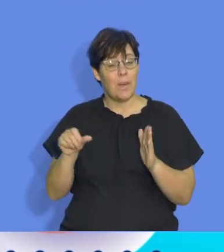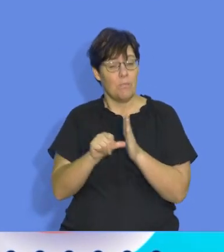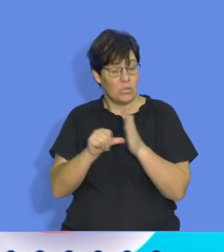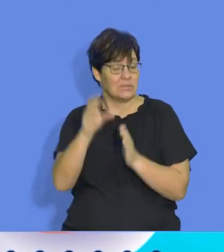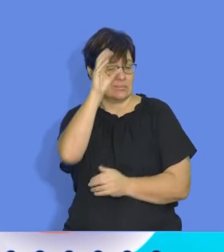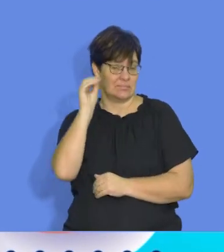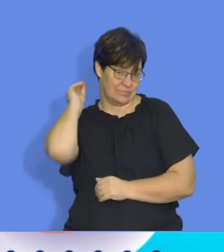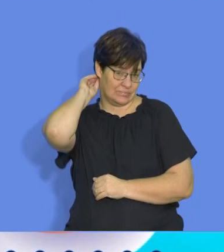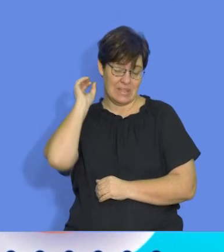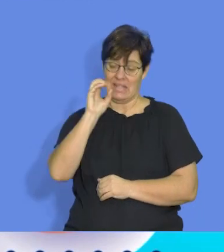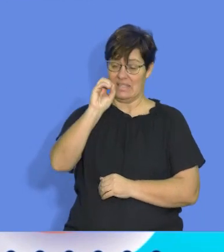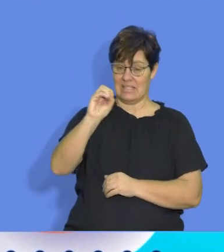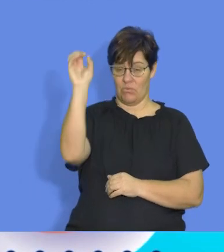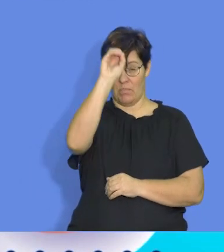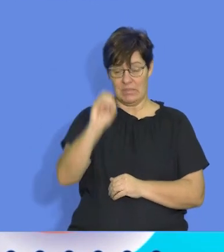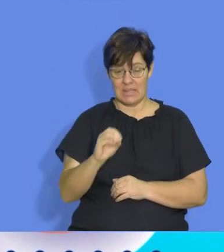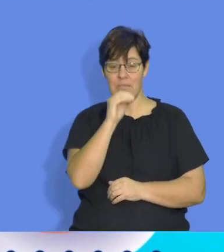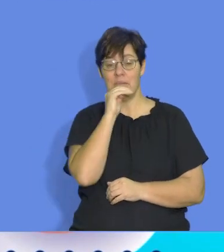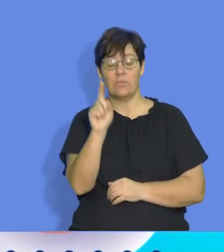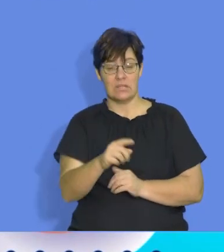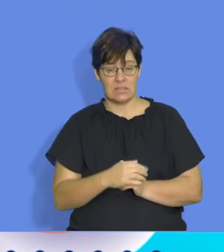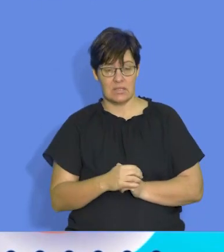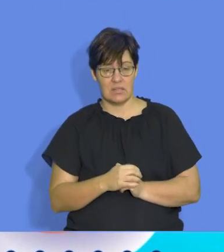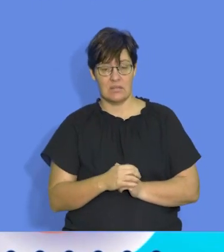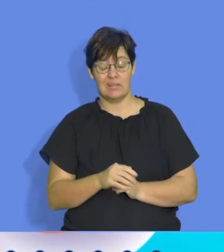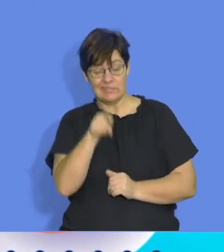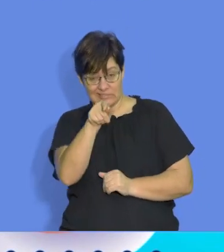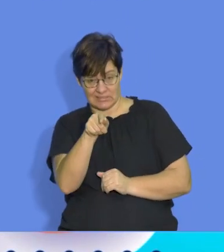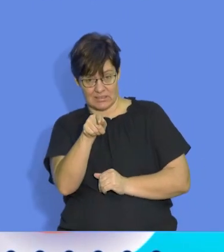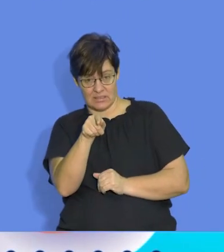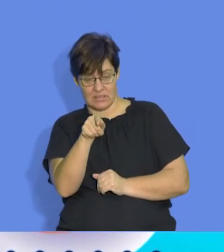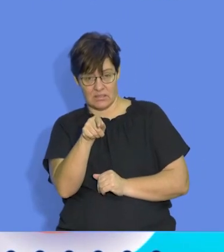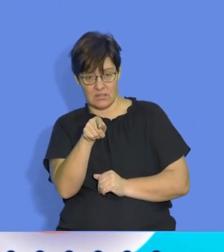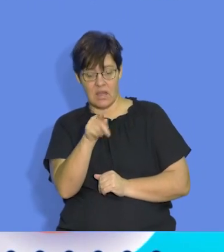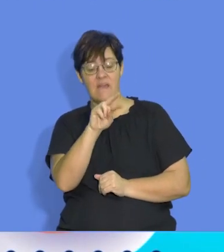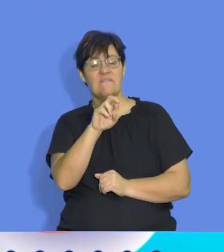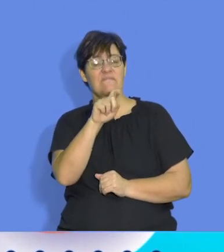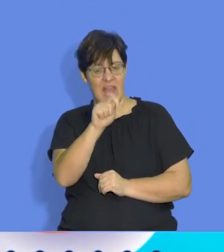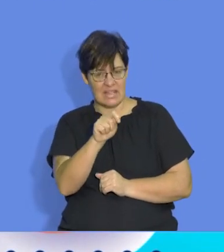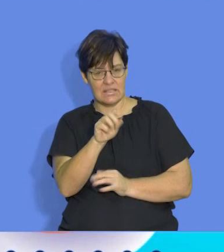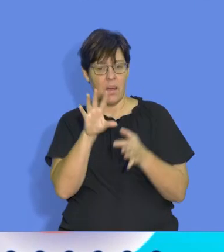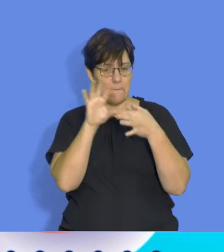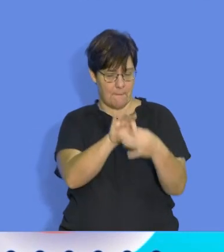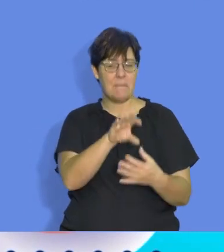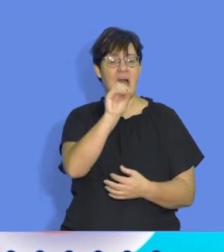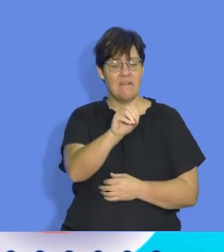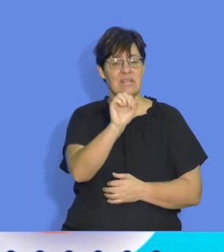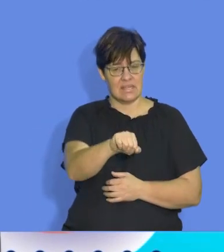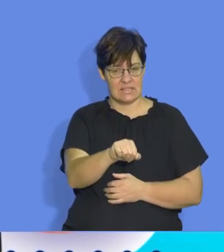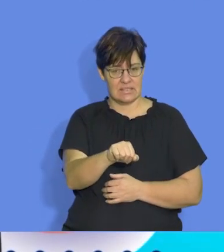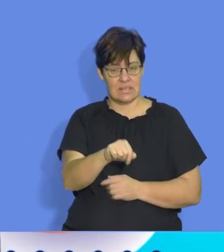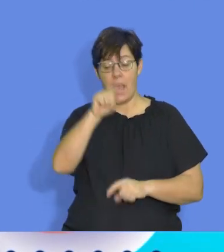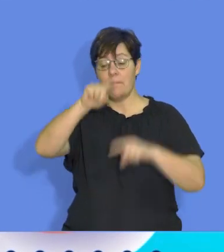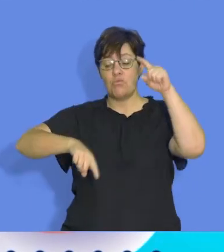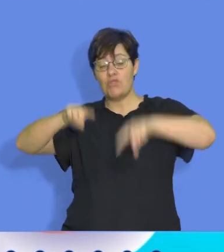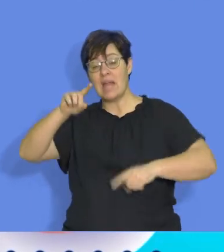remember, zero rated means that the item has VAT attached to it, but the rate at